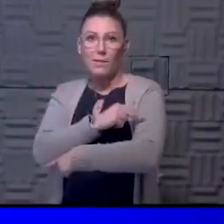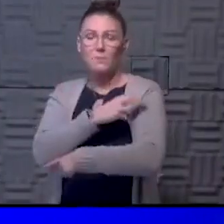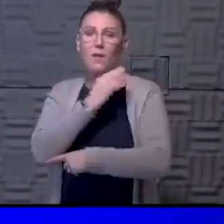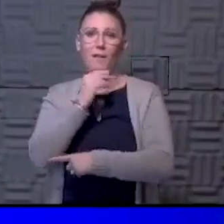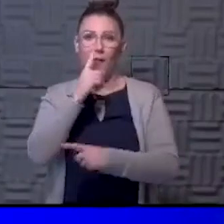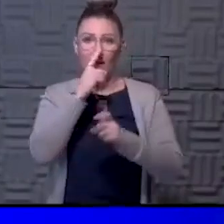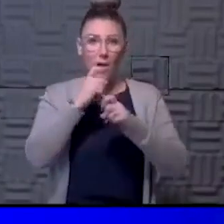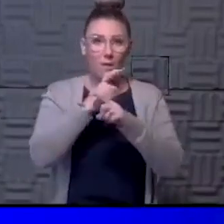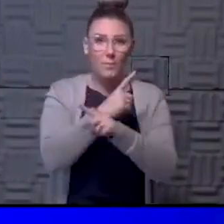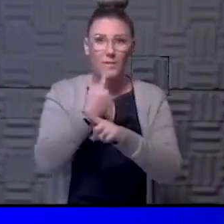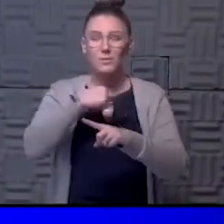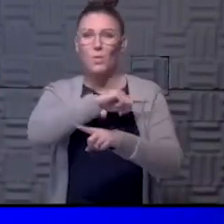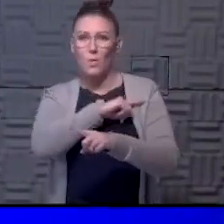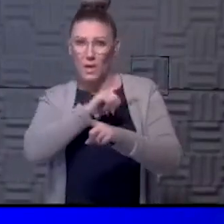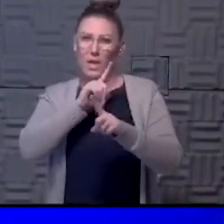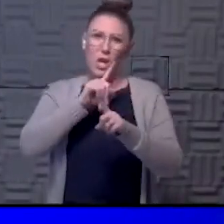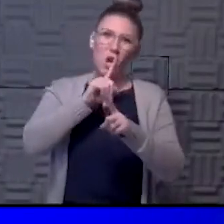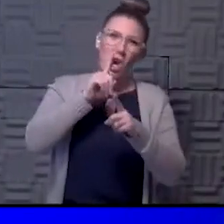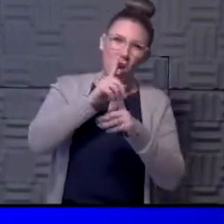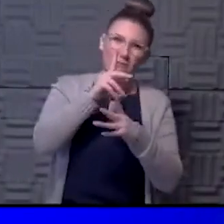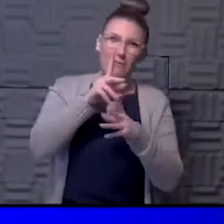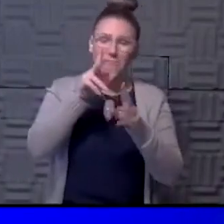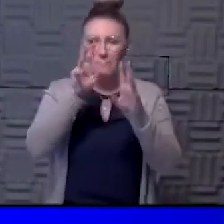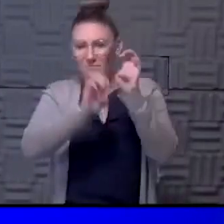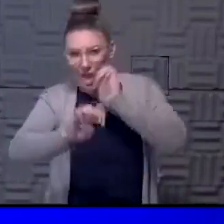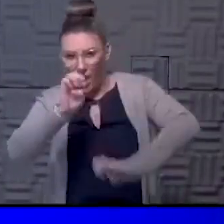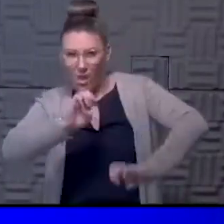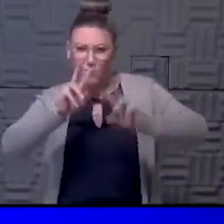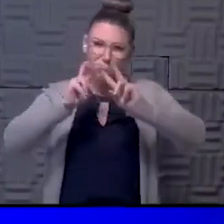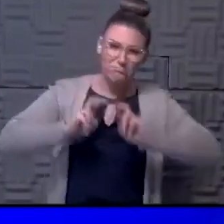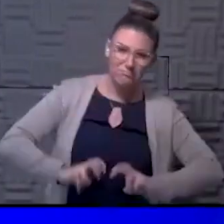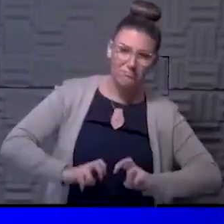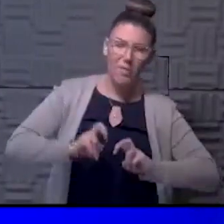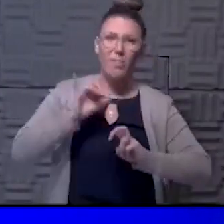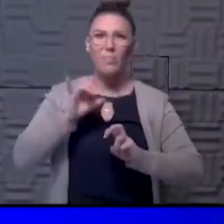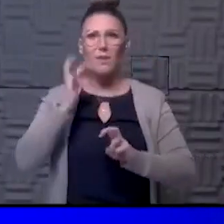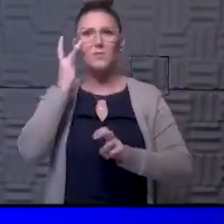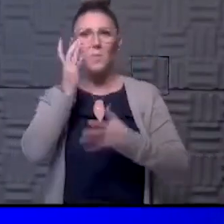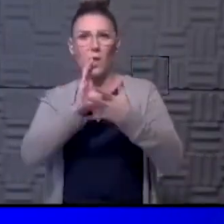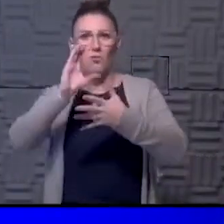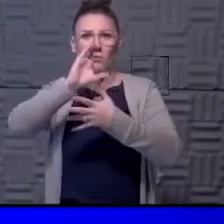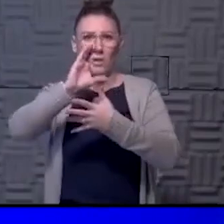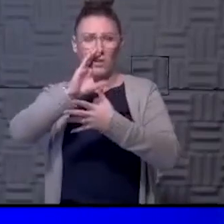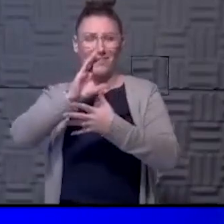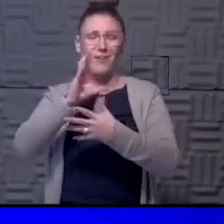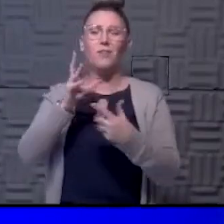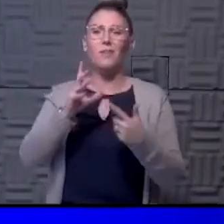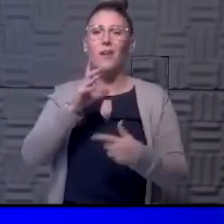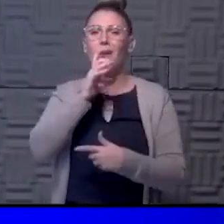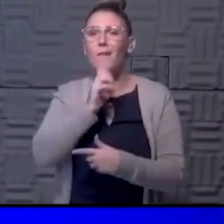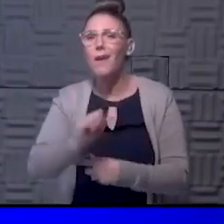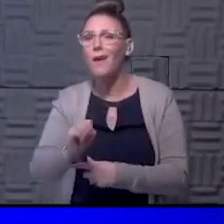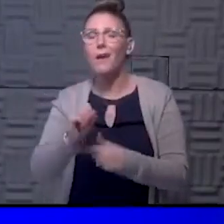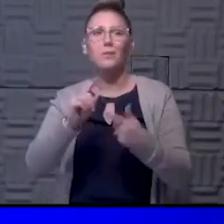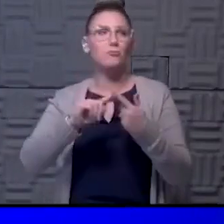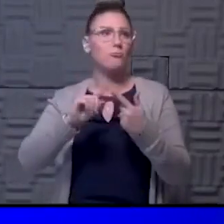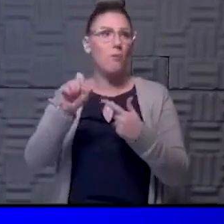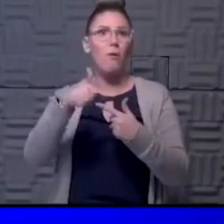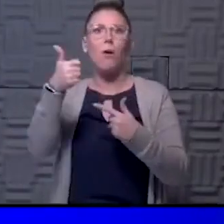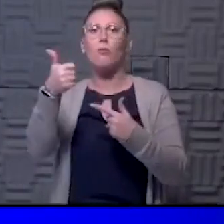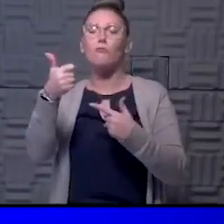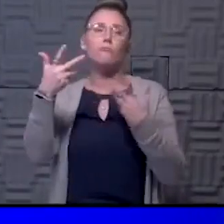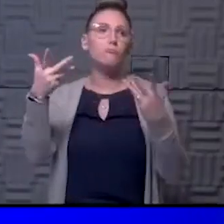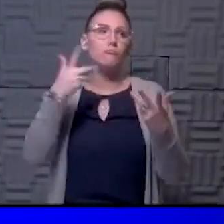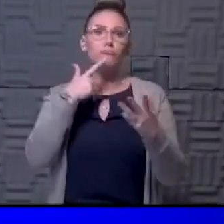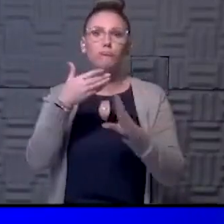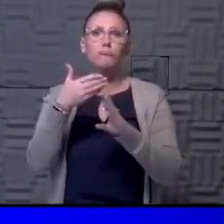to screen out for those highest risks, and that is why the criteria are there. Age, other comorbidities, things of that nature. So I think we've